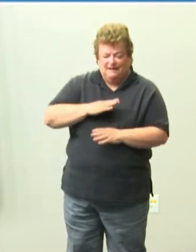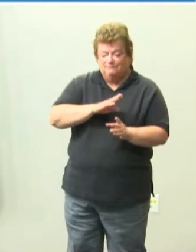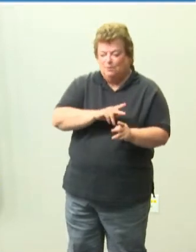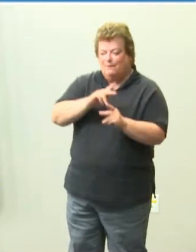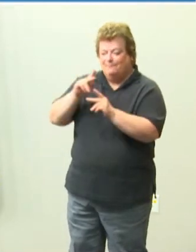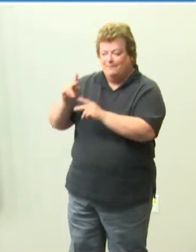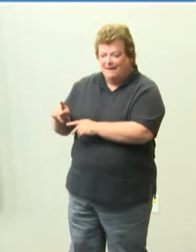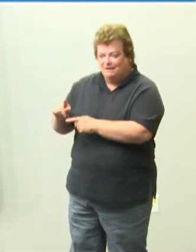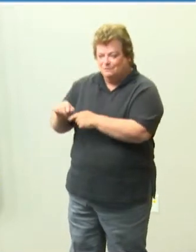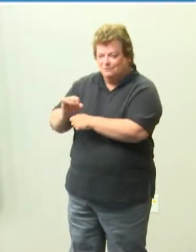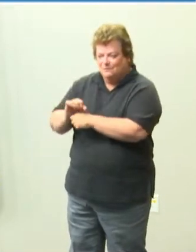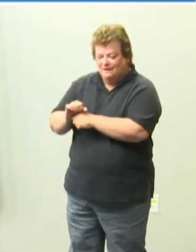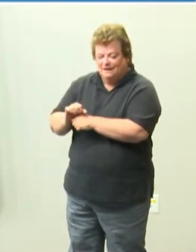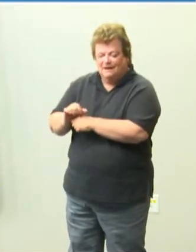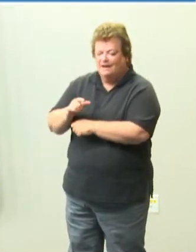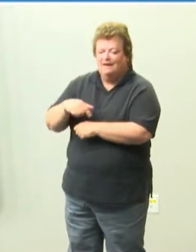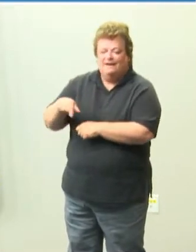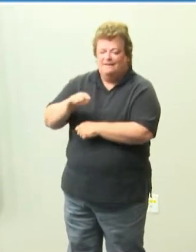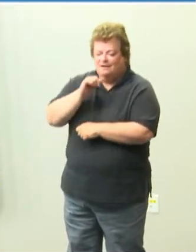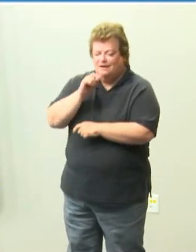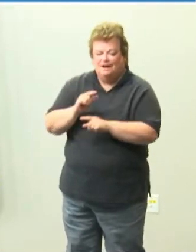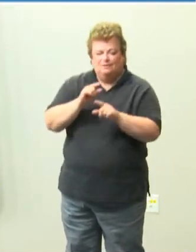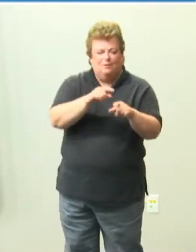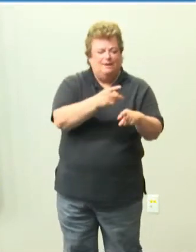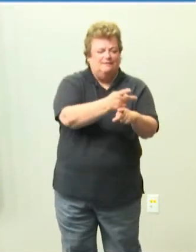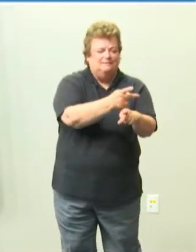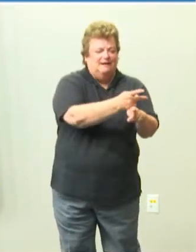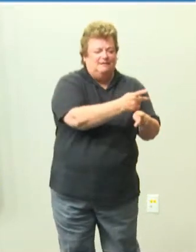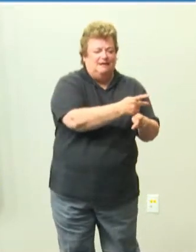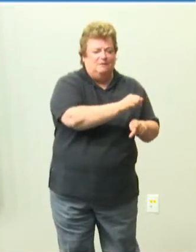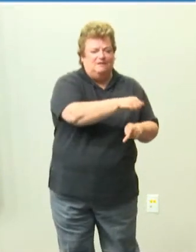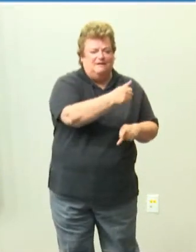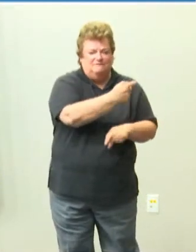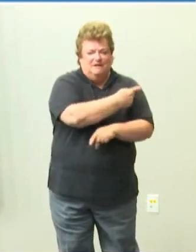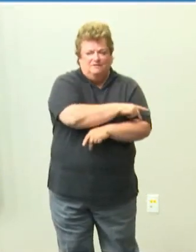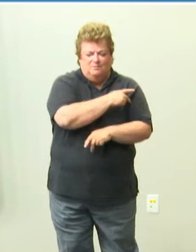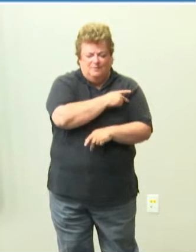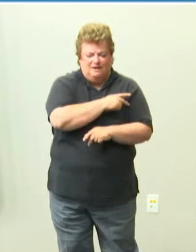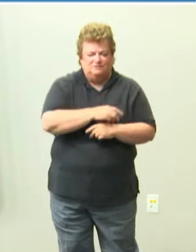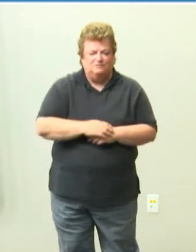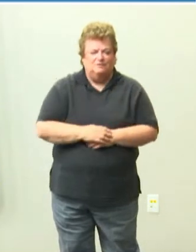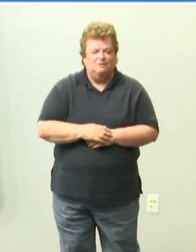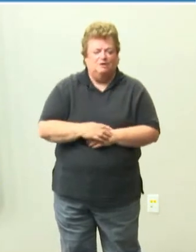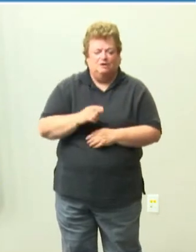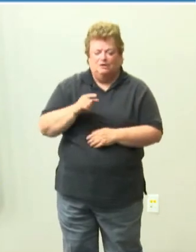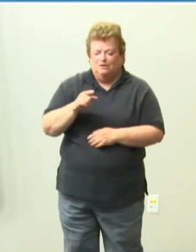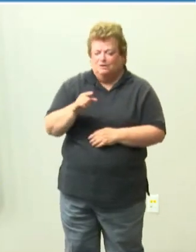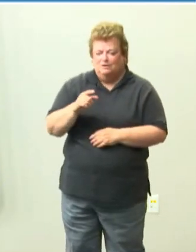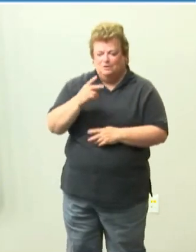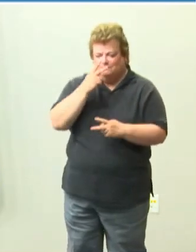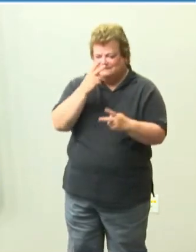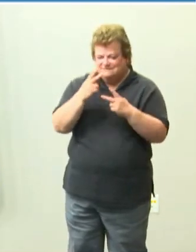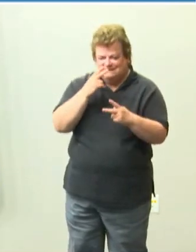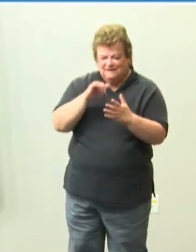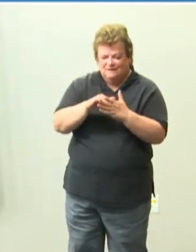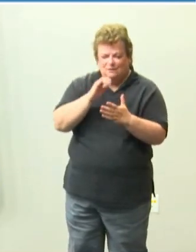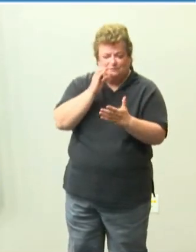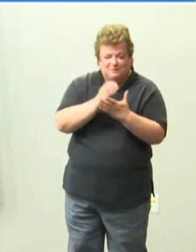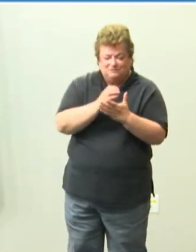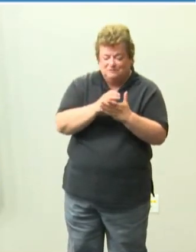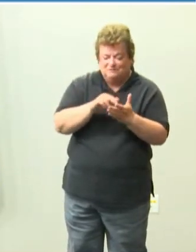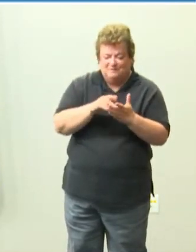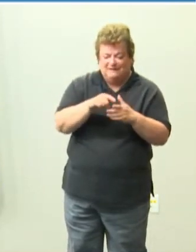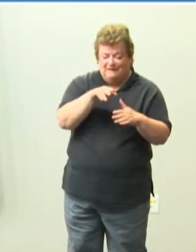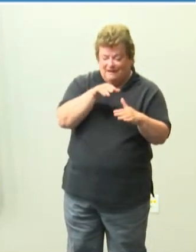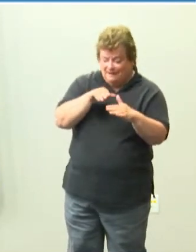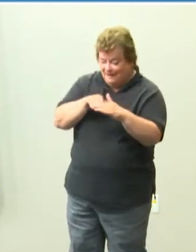than taking care of patients as they normally do. You've seen the pictures. We put them in the PAPR suits. They go behind the doors. Nobody else